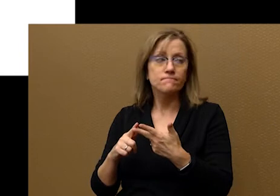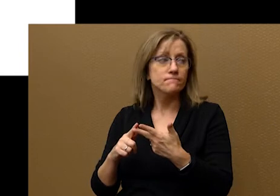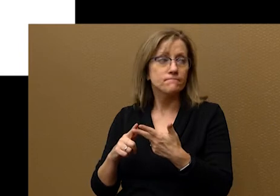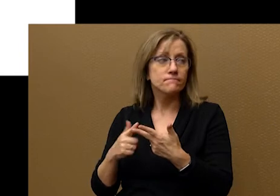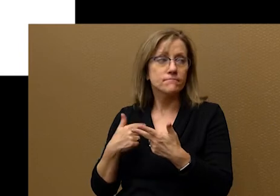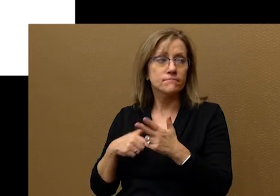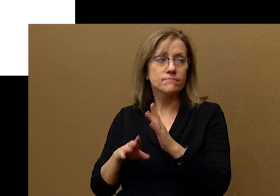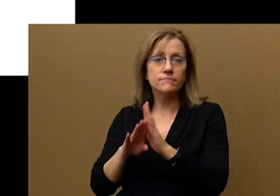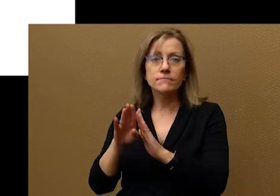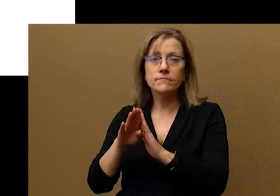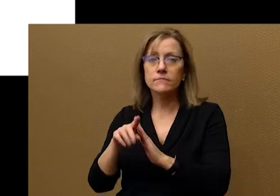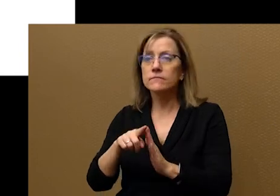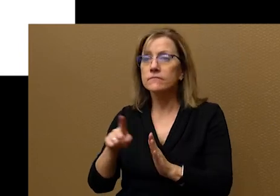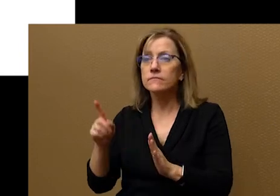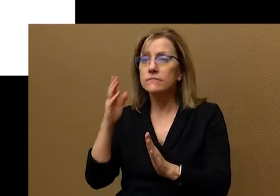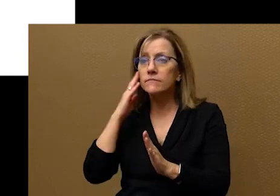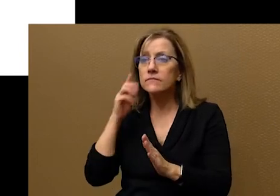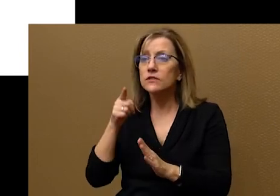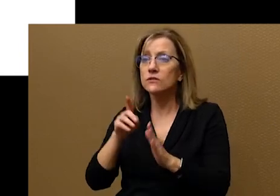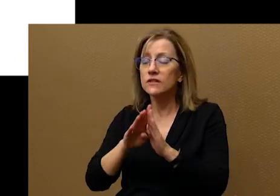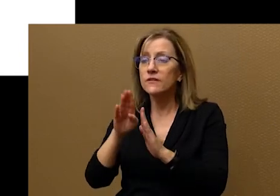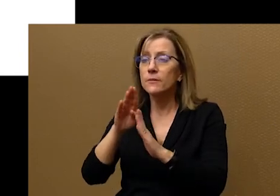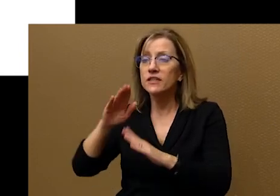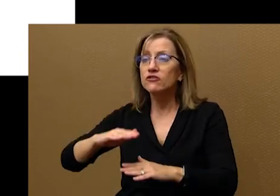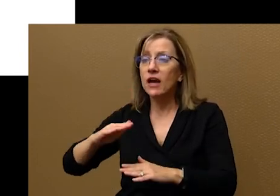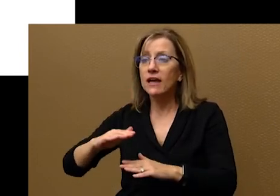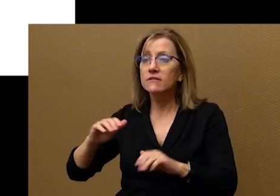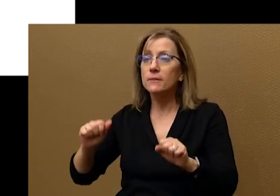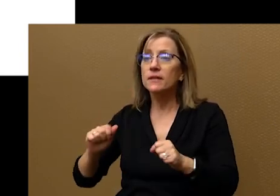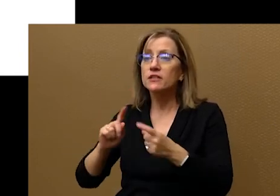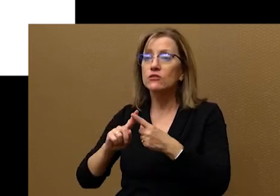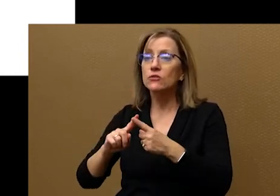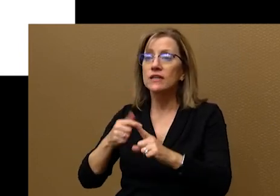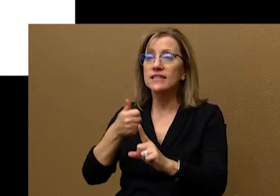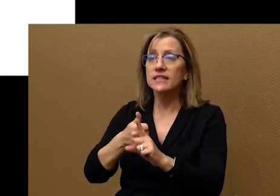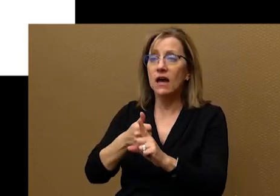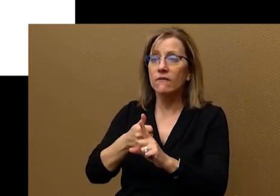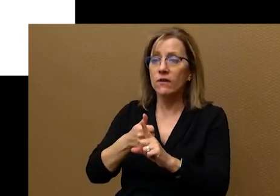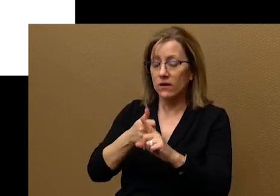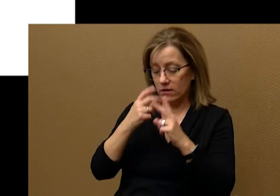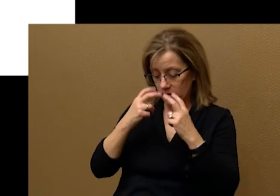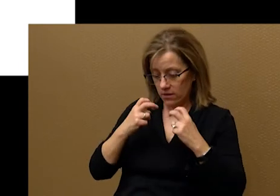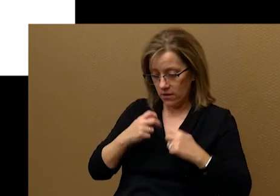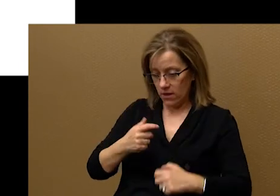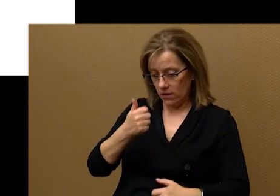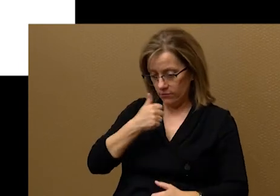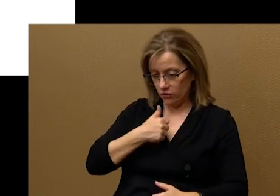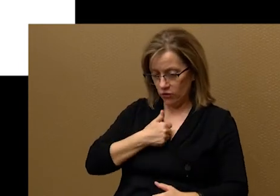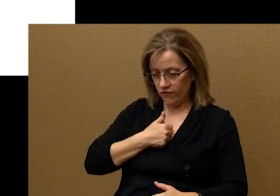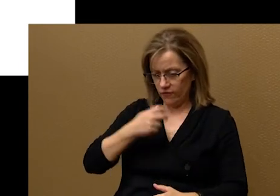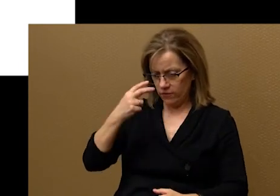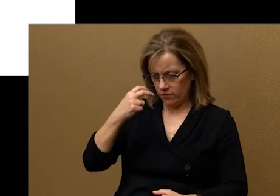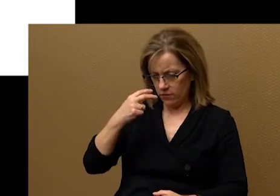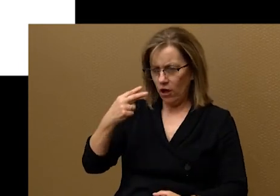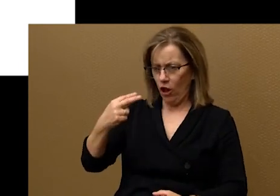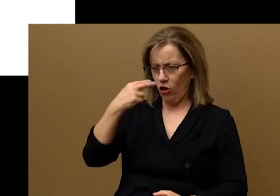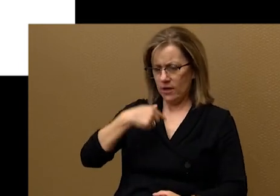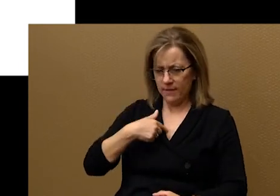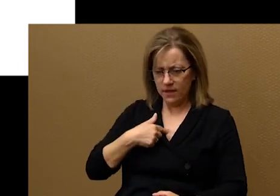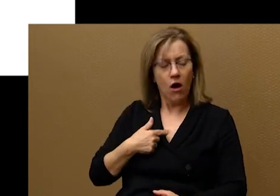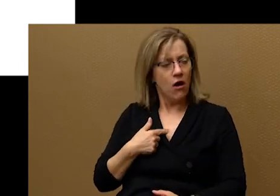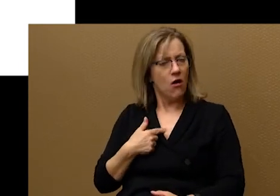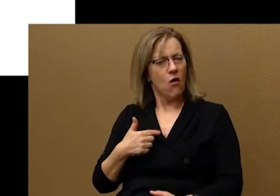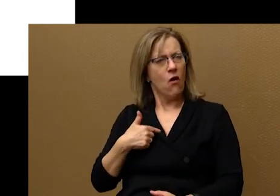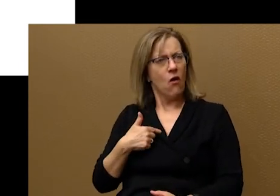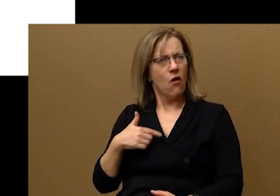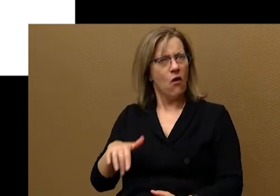are developing the child's ability to self-observe, or be meta, self-observed skills. Oh, I feel angry. Oh, I